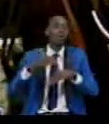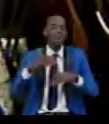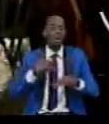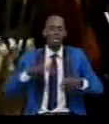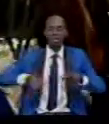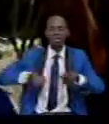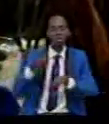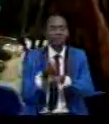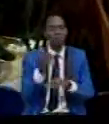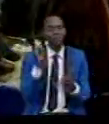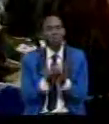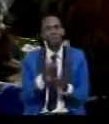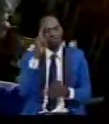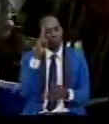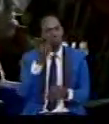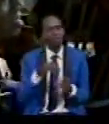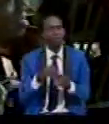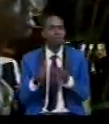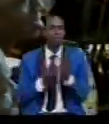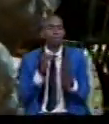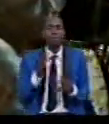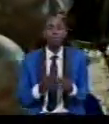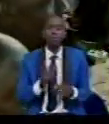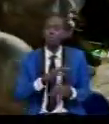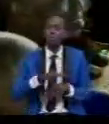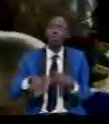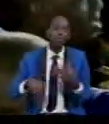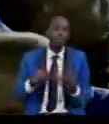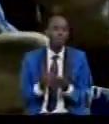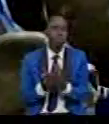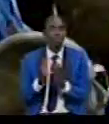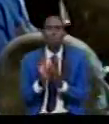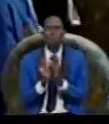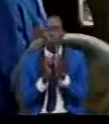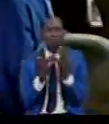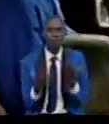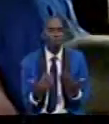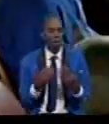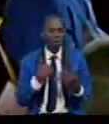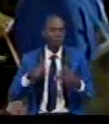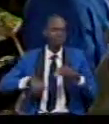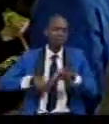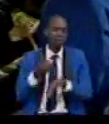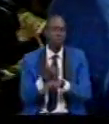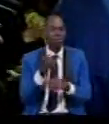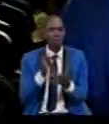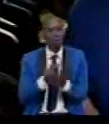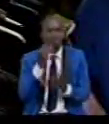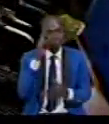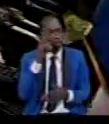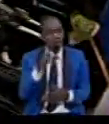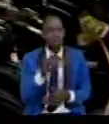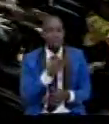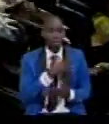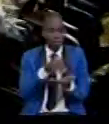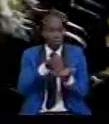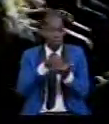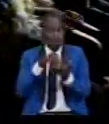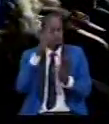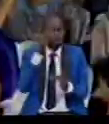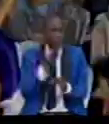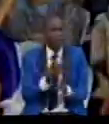that. The whole Bible has confirmed that. And your faith has confirmed it in